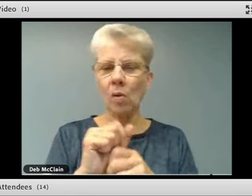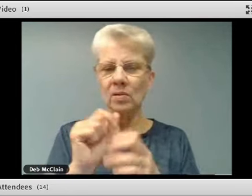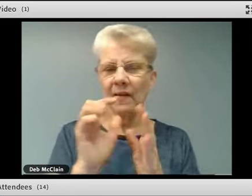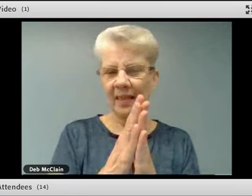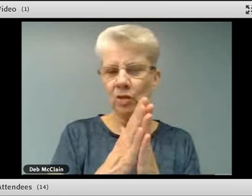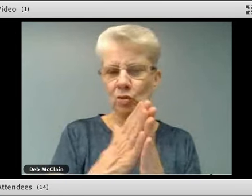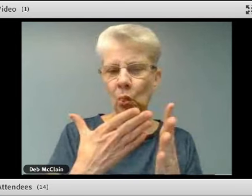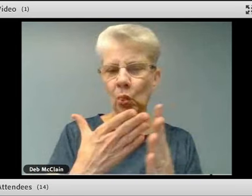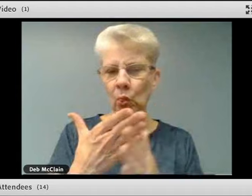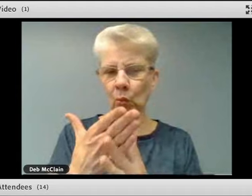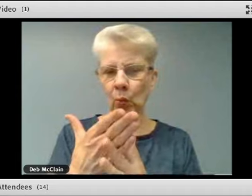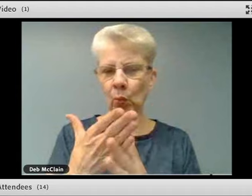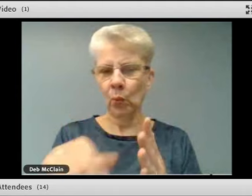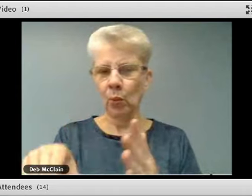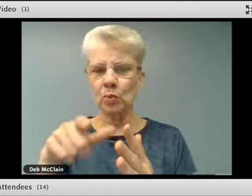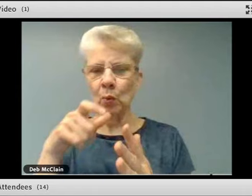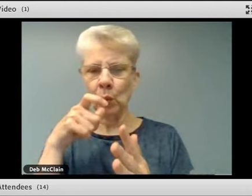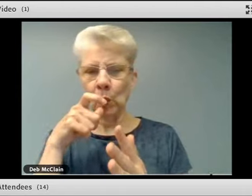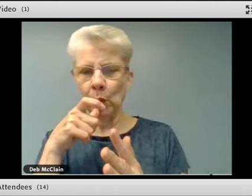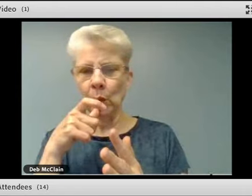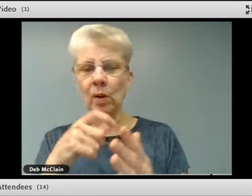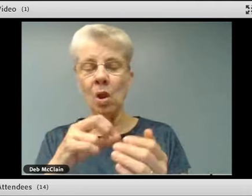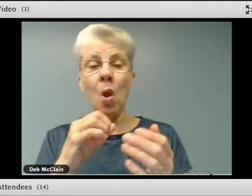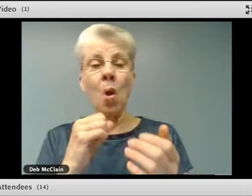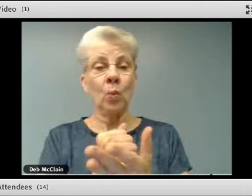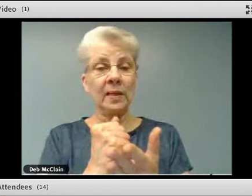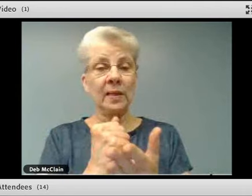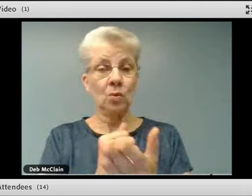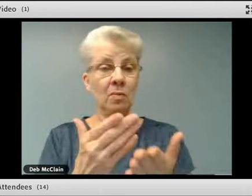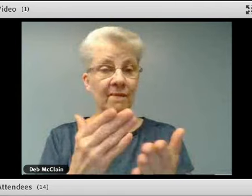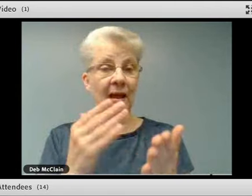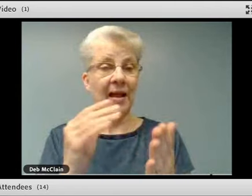of those resources provided in the sets.